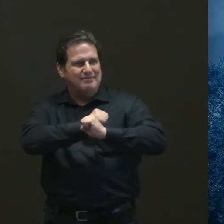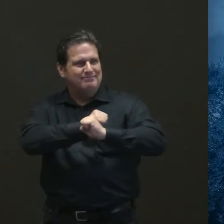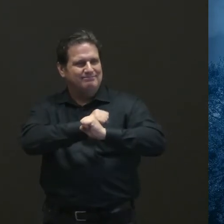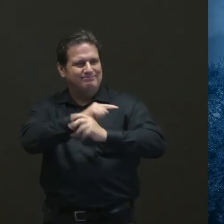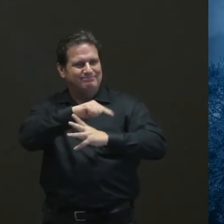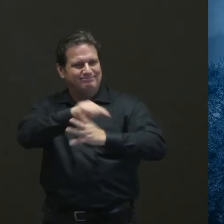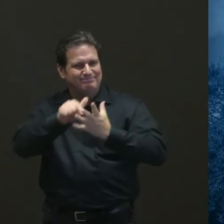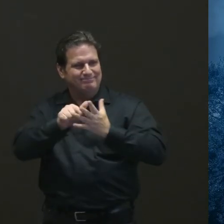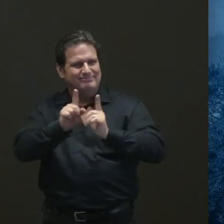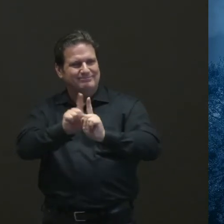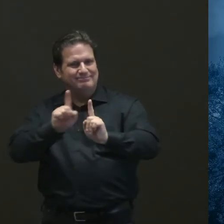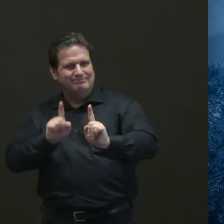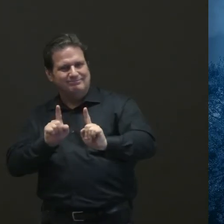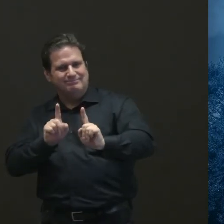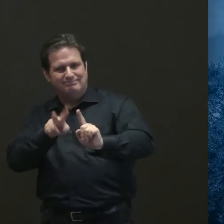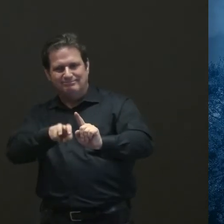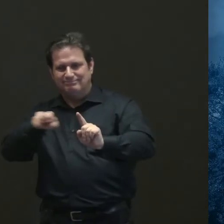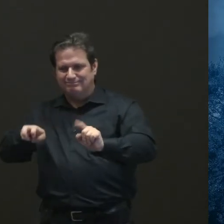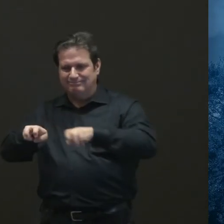measures, distancing,